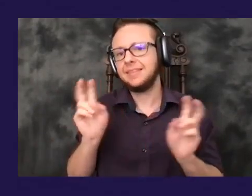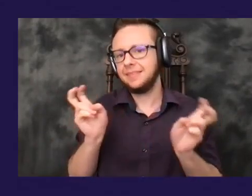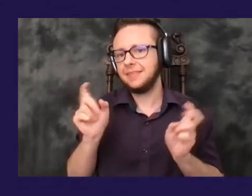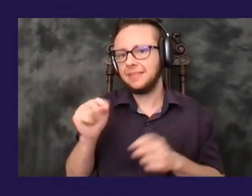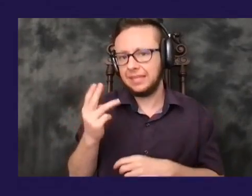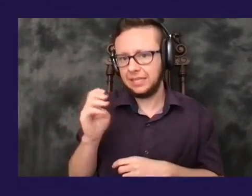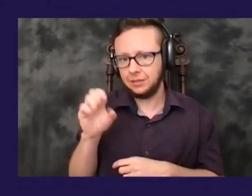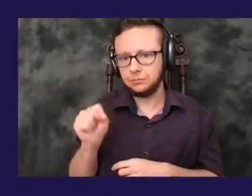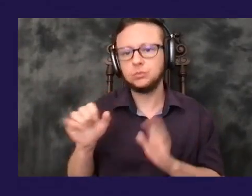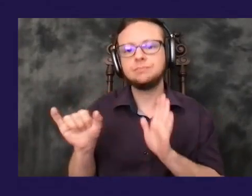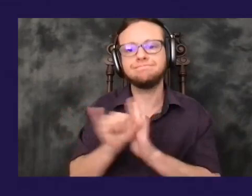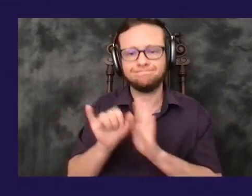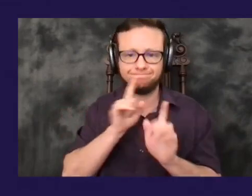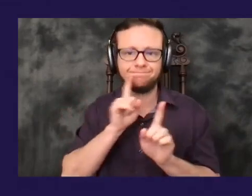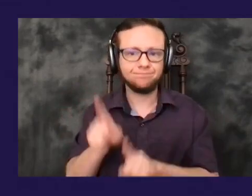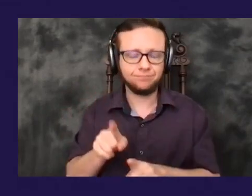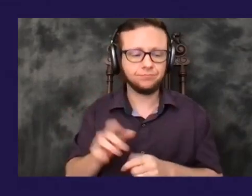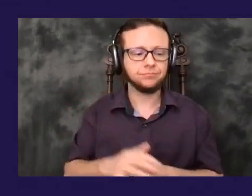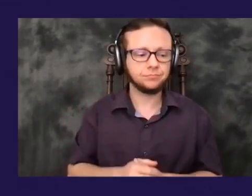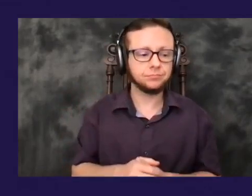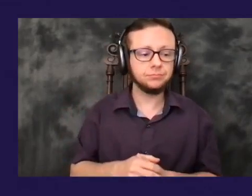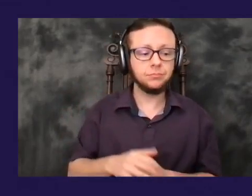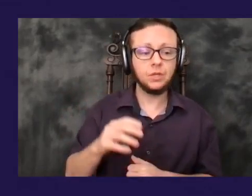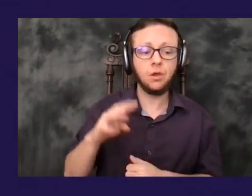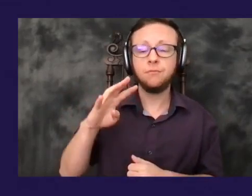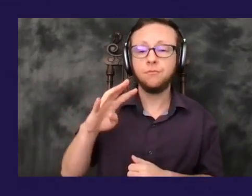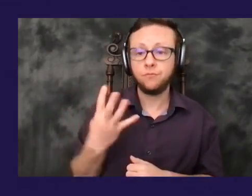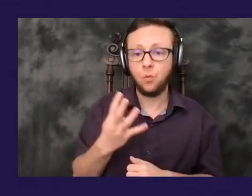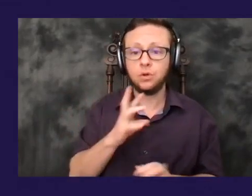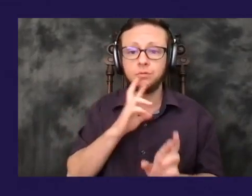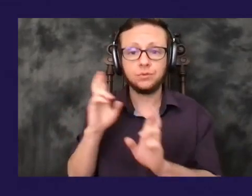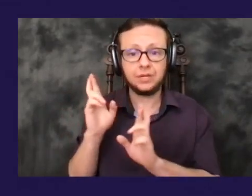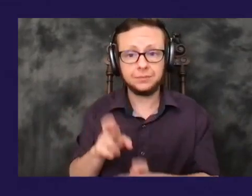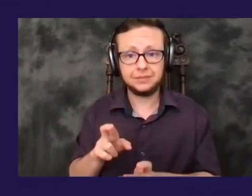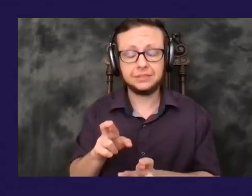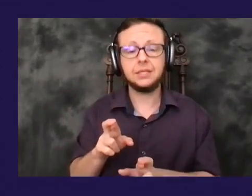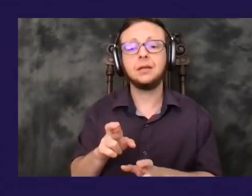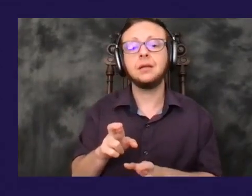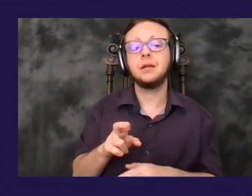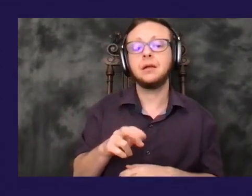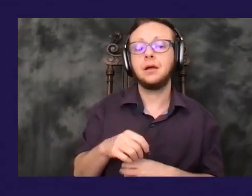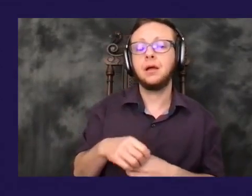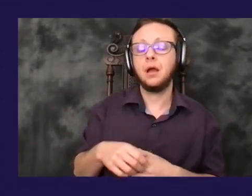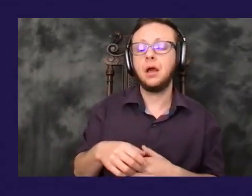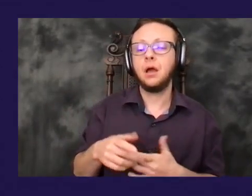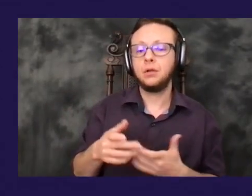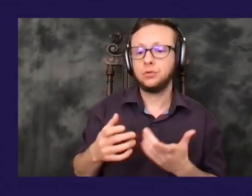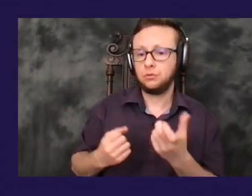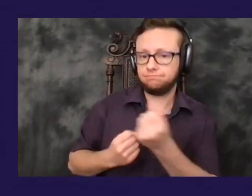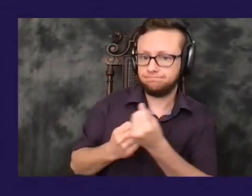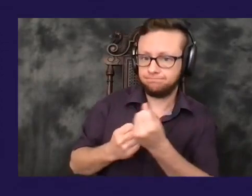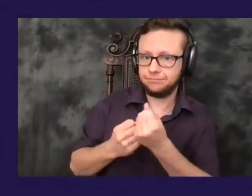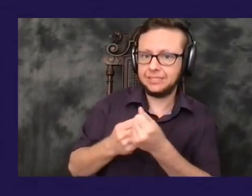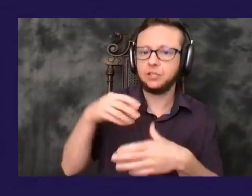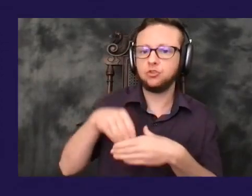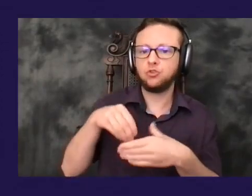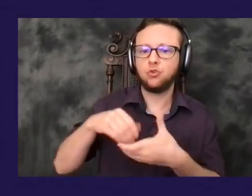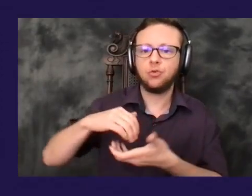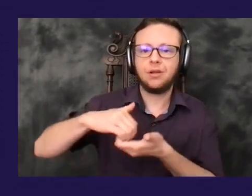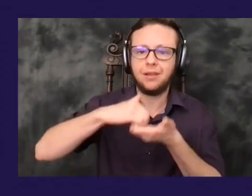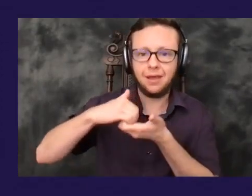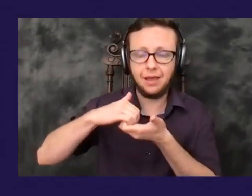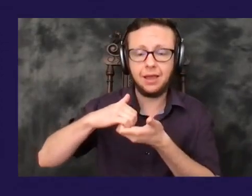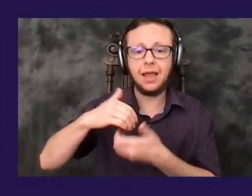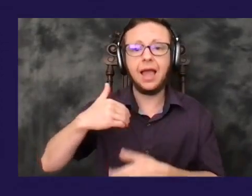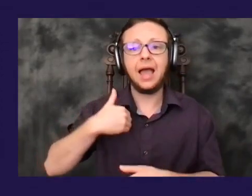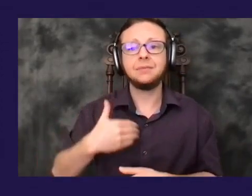and responded to. Our fourth recommendation is to foster internal collaborations. Having a misinformation